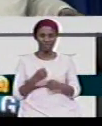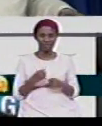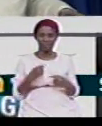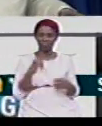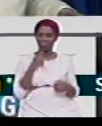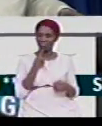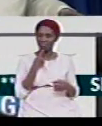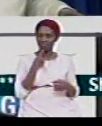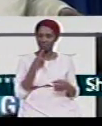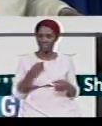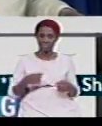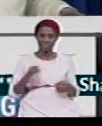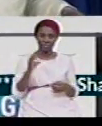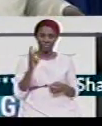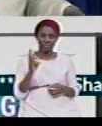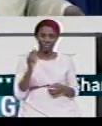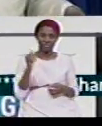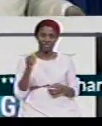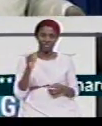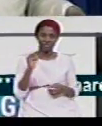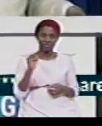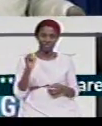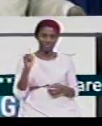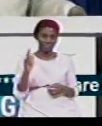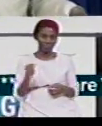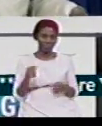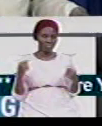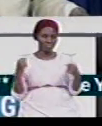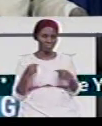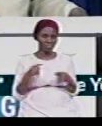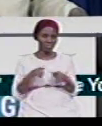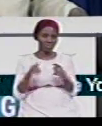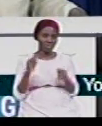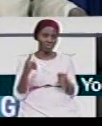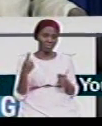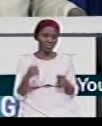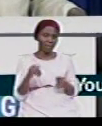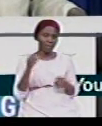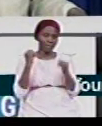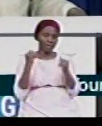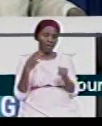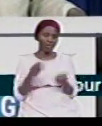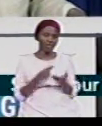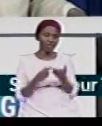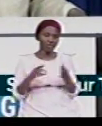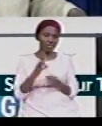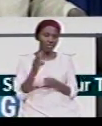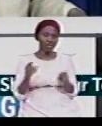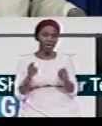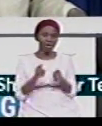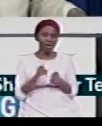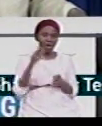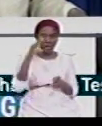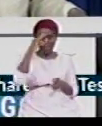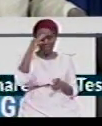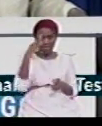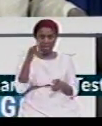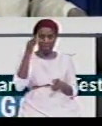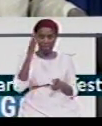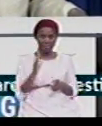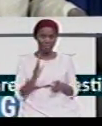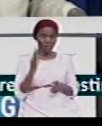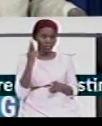waist pains. And by the power of the Holy Ghost, as the man of God ministered, last